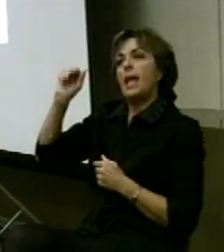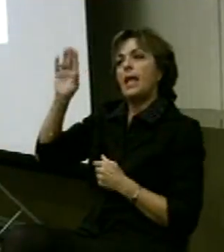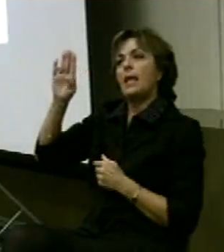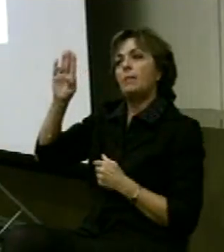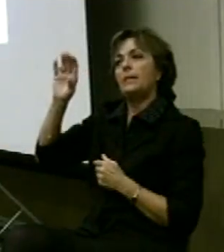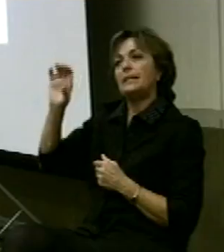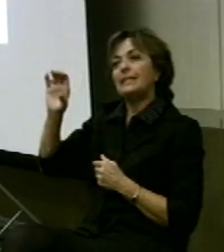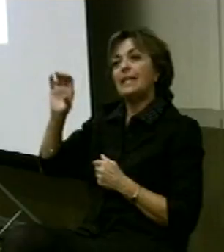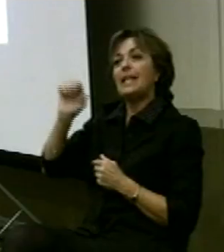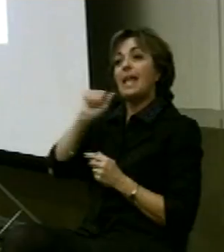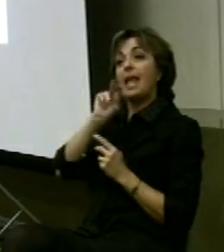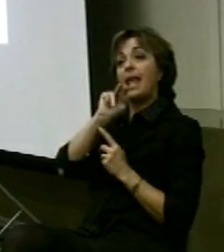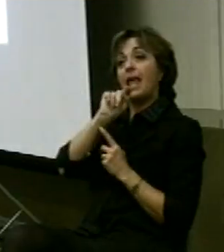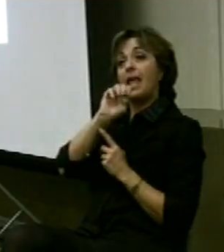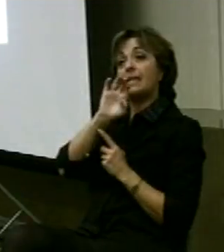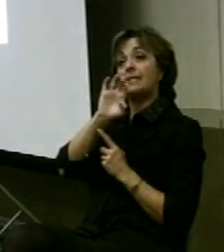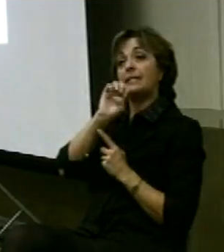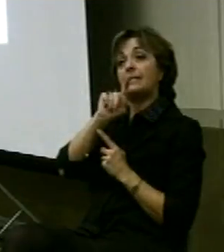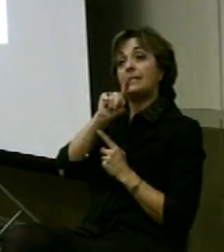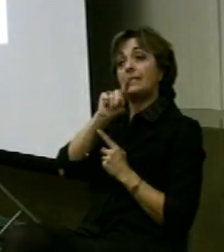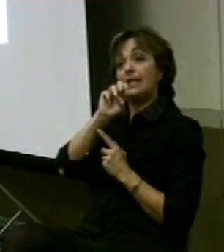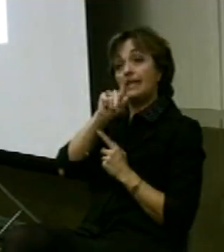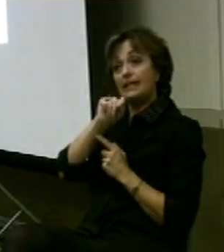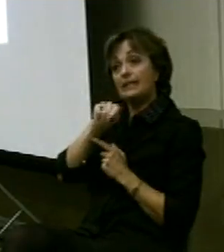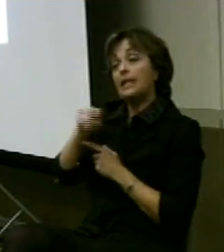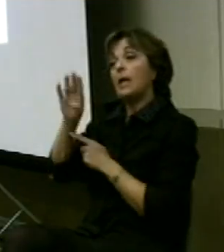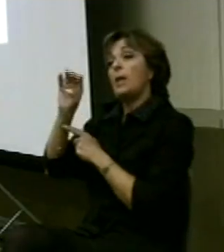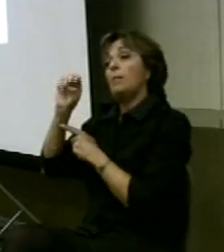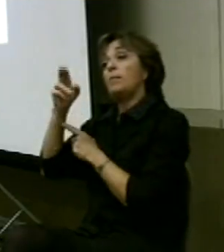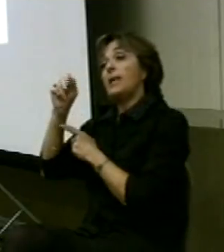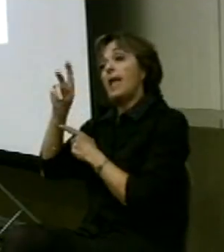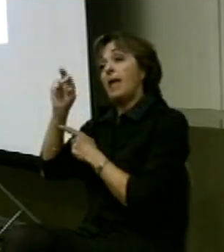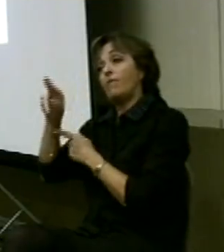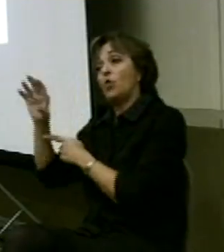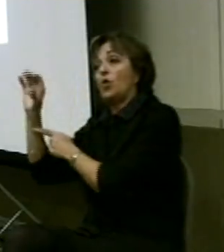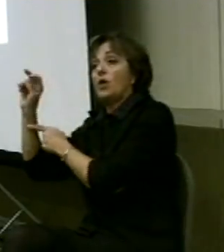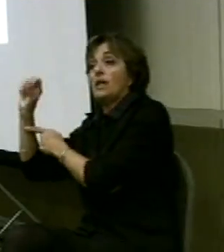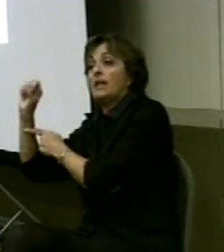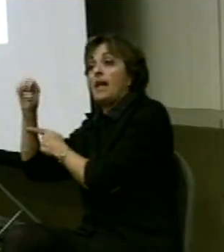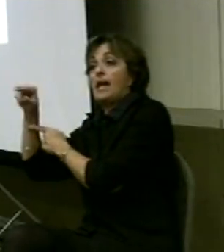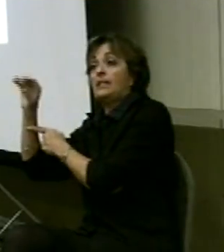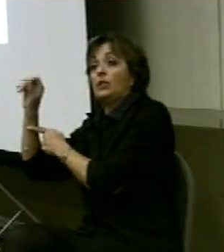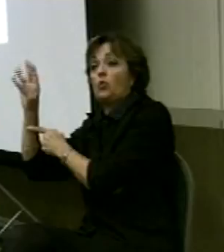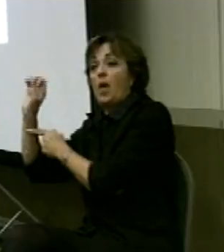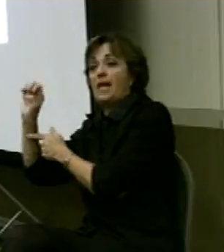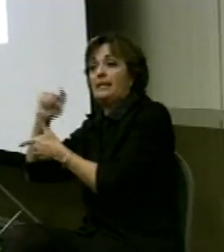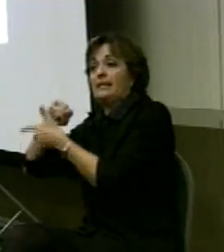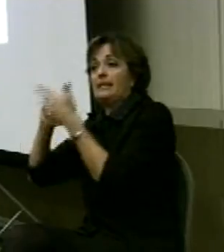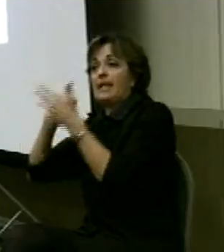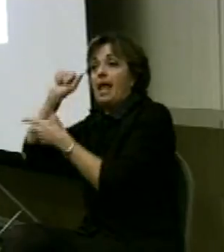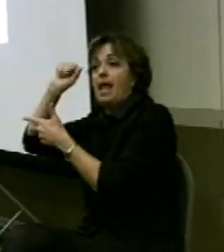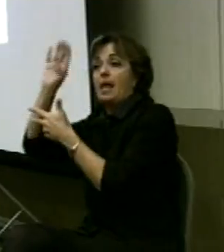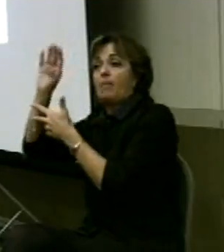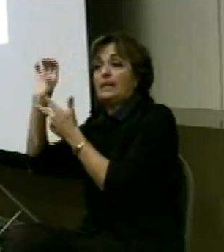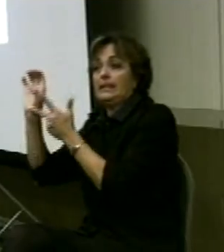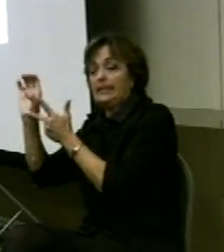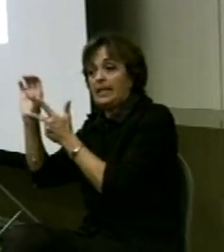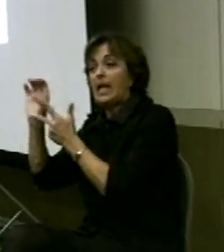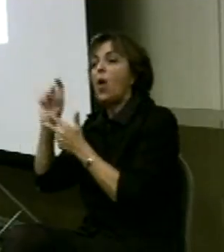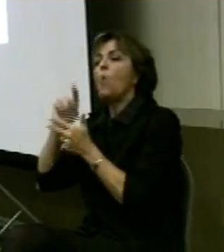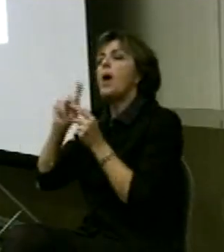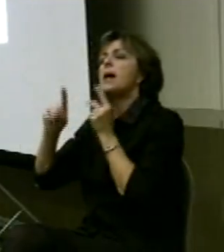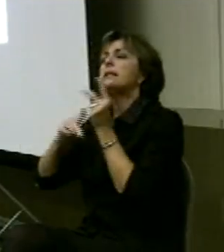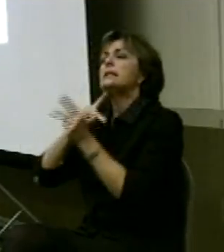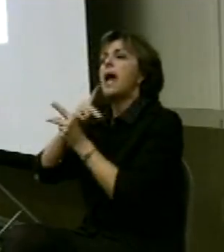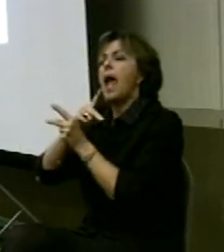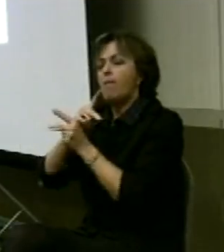and the consequence. So what was the behavior, or what type of prompt you could put on there, so that would be the consequence.